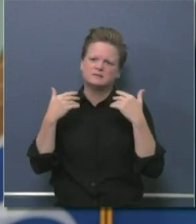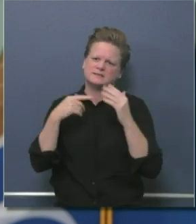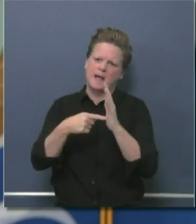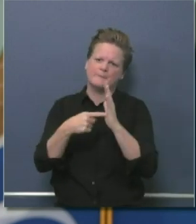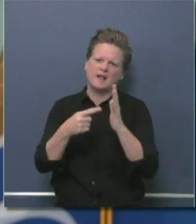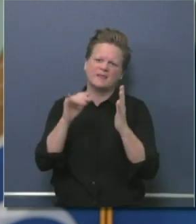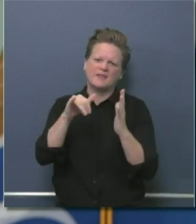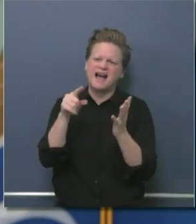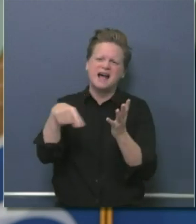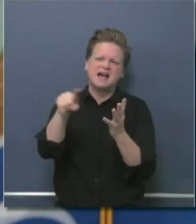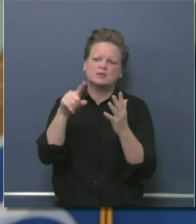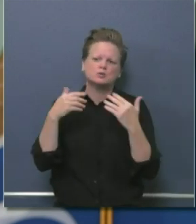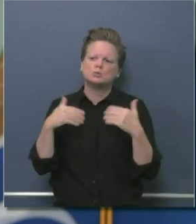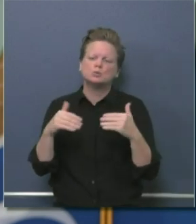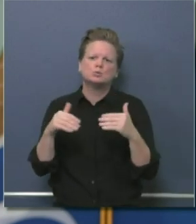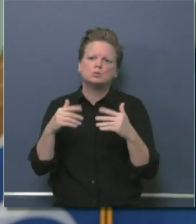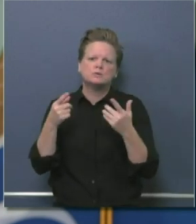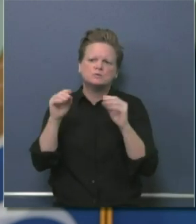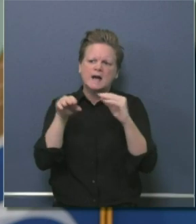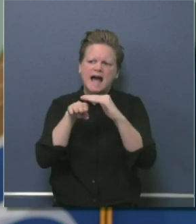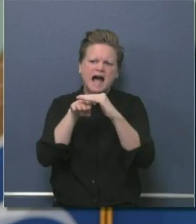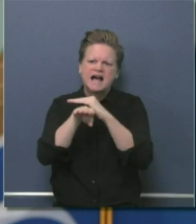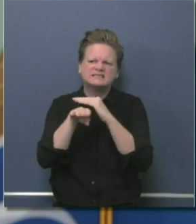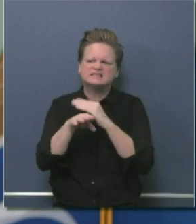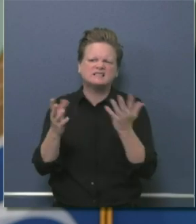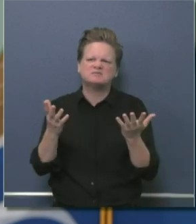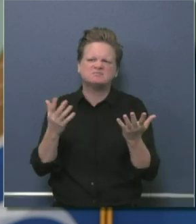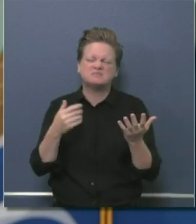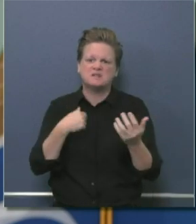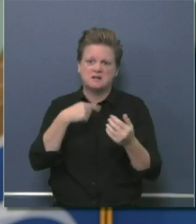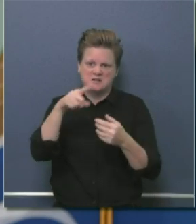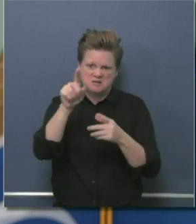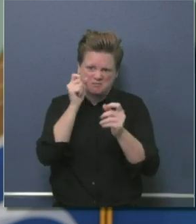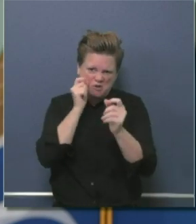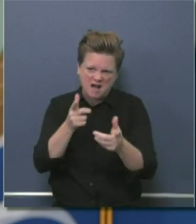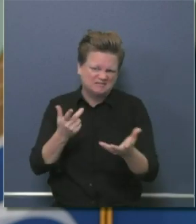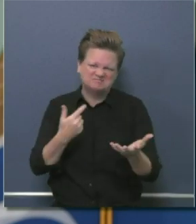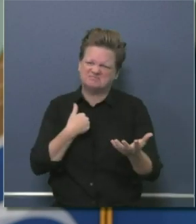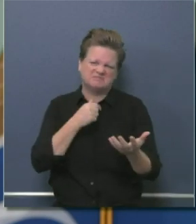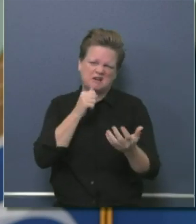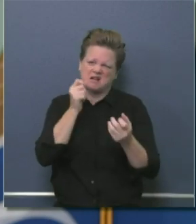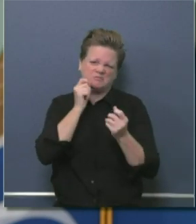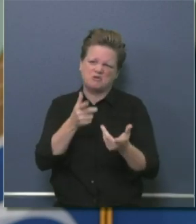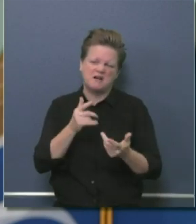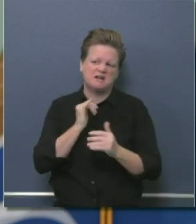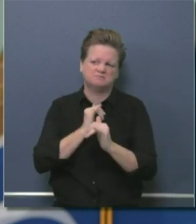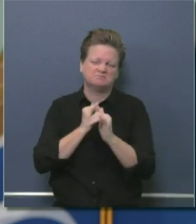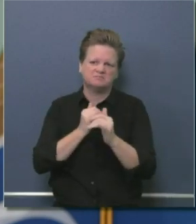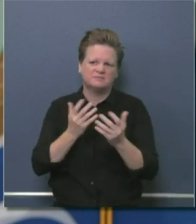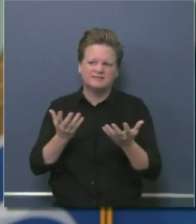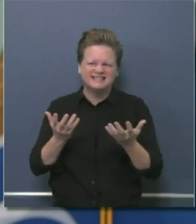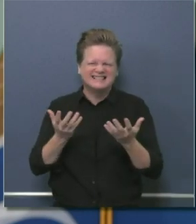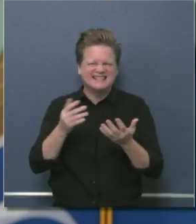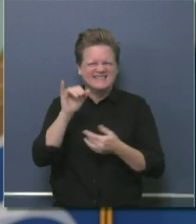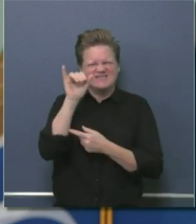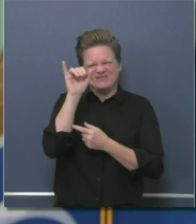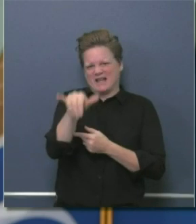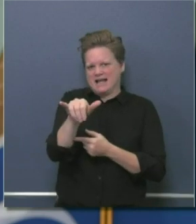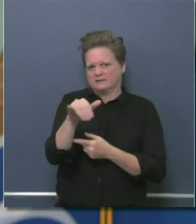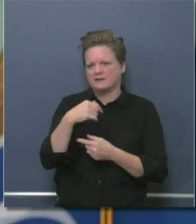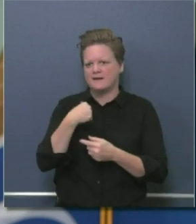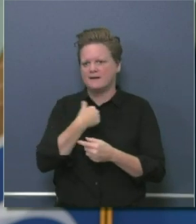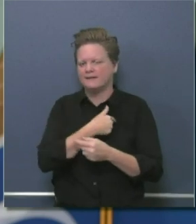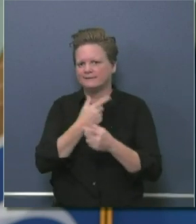surprise me and shouldn't surprise you, a study that just recently came out related to that. You see a disproportionate number, our